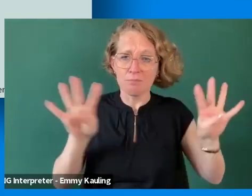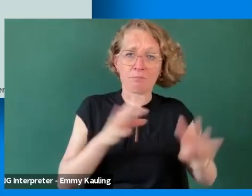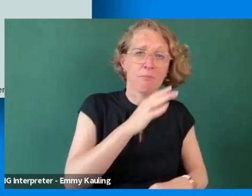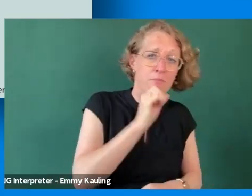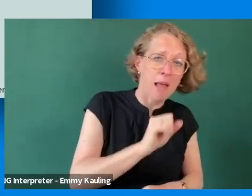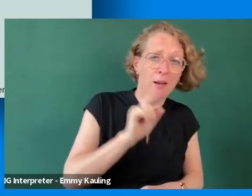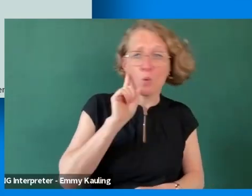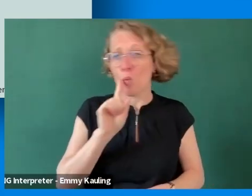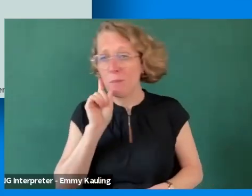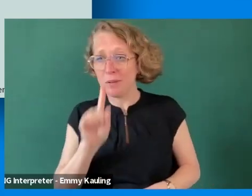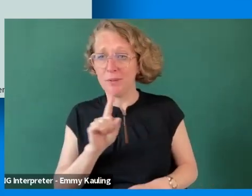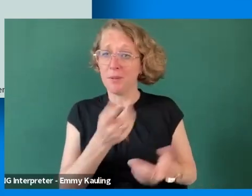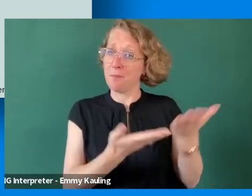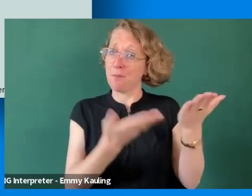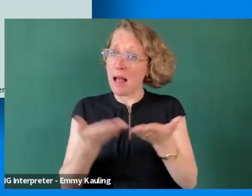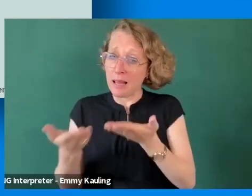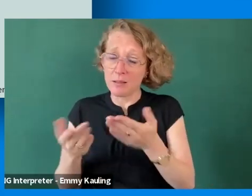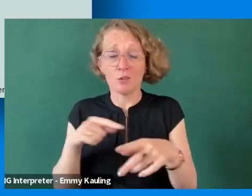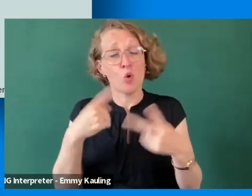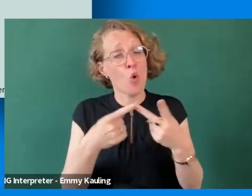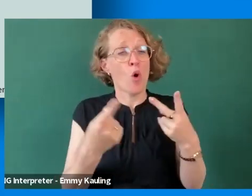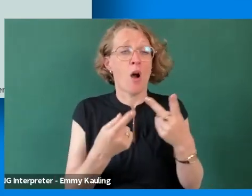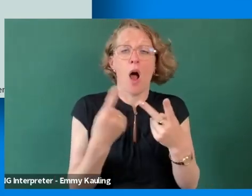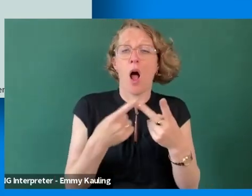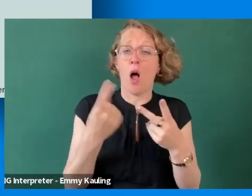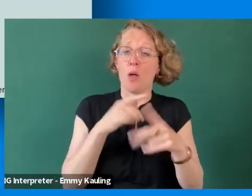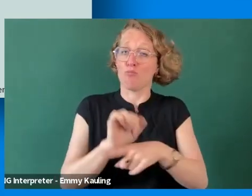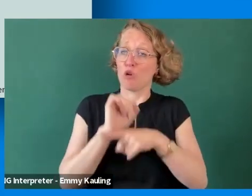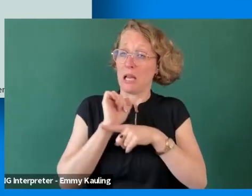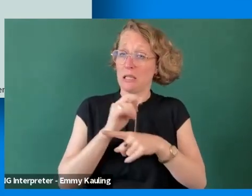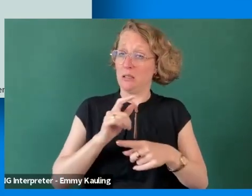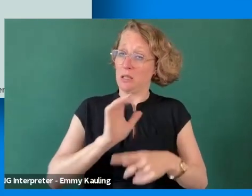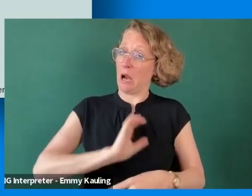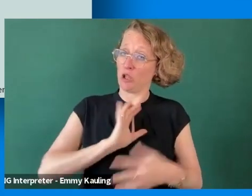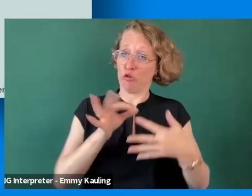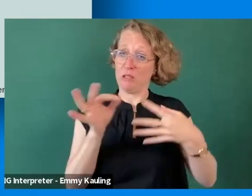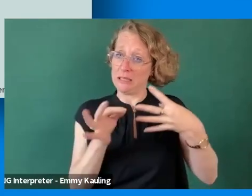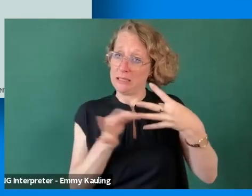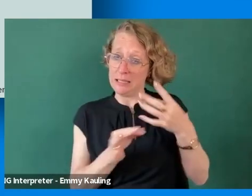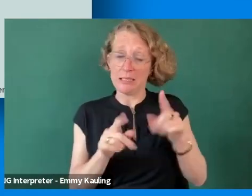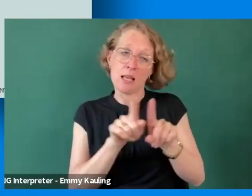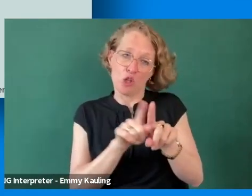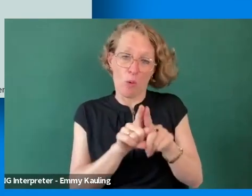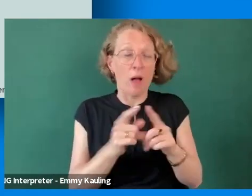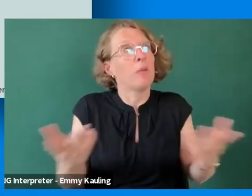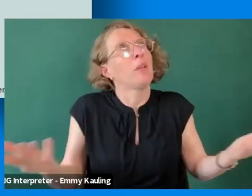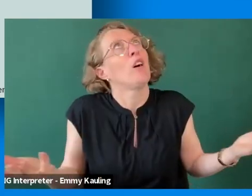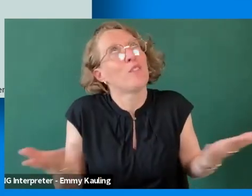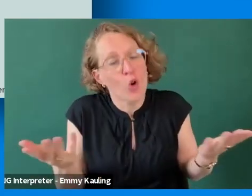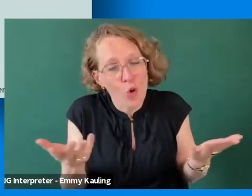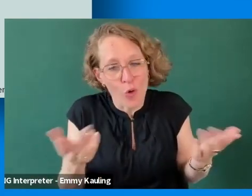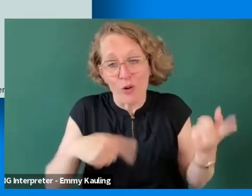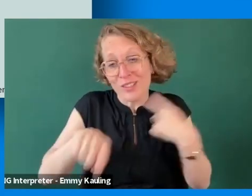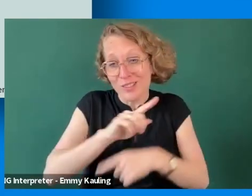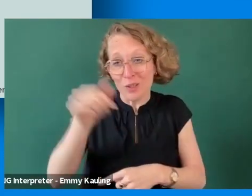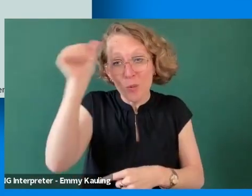women, and for any other protected characteristics as well, if possible. But this is, of course, as we know,